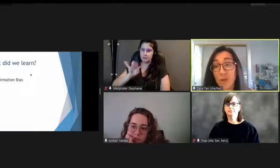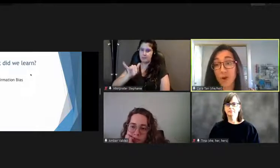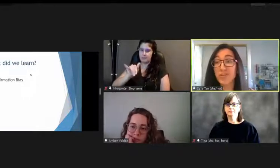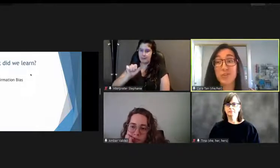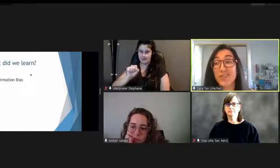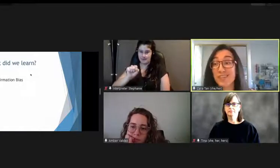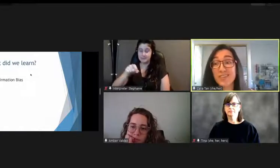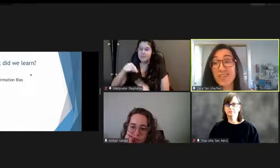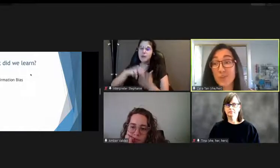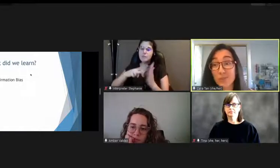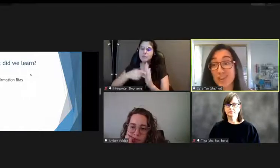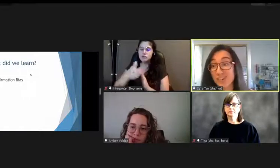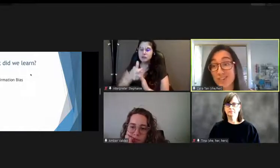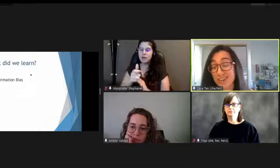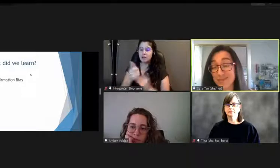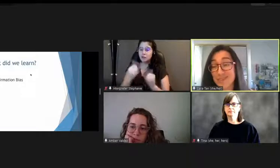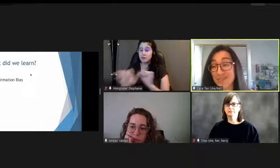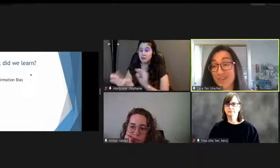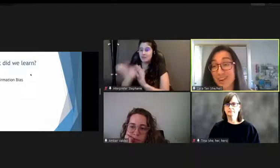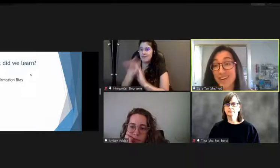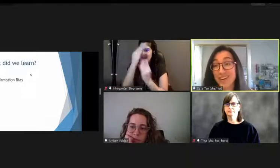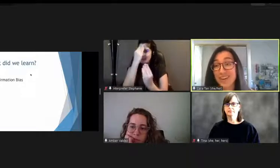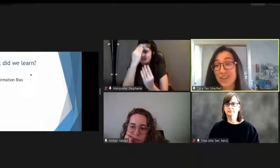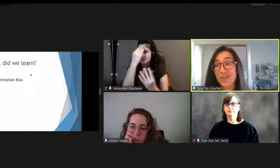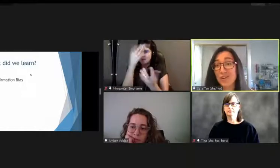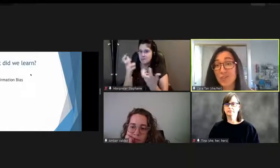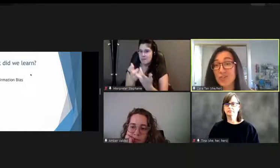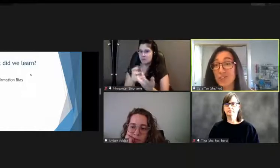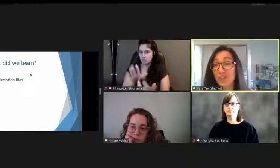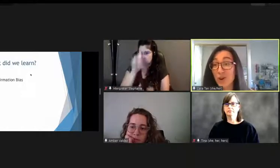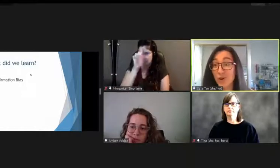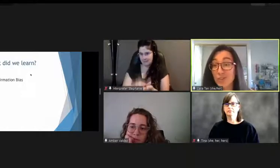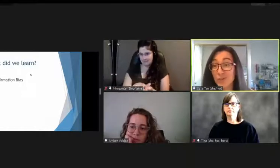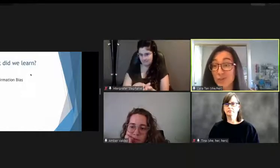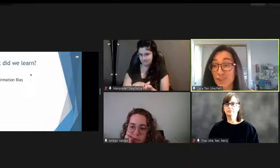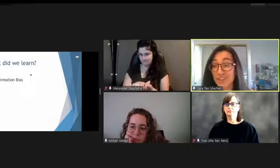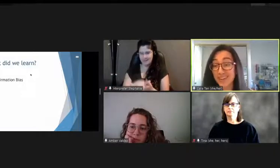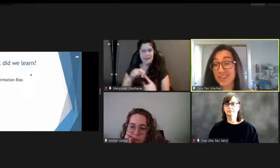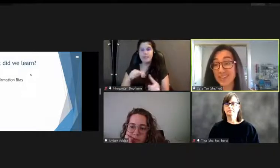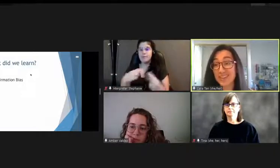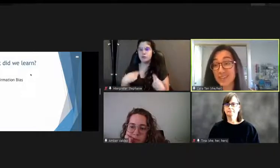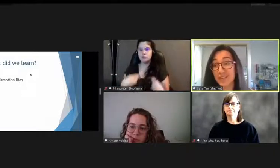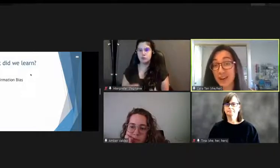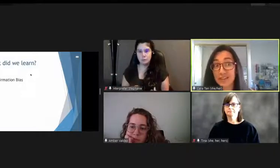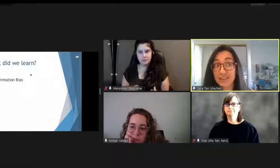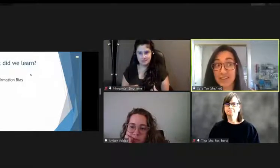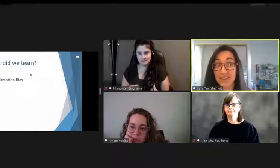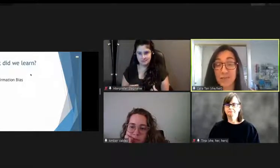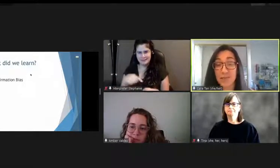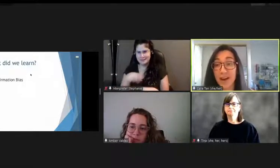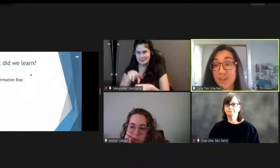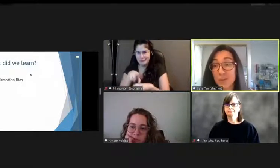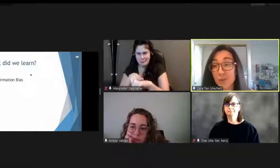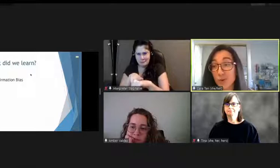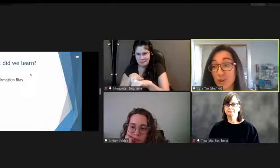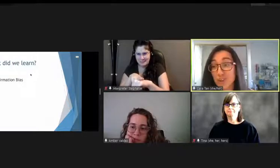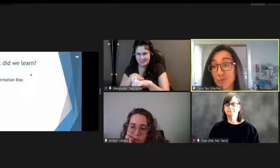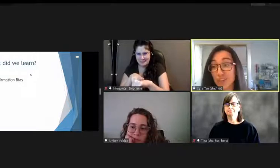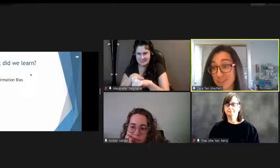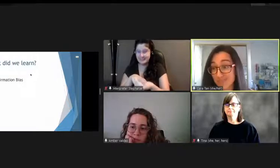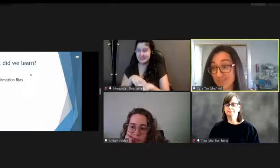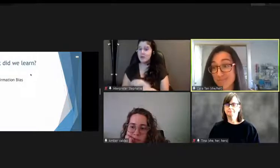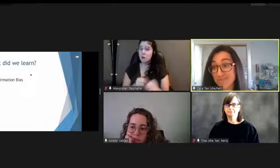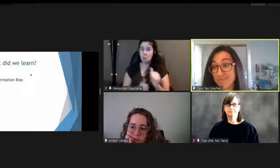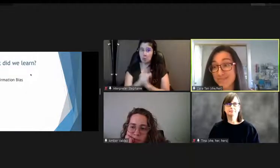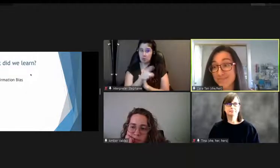And we all do this. It's human nature, okay? There's nothing wrong with you for having done it. In fact, the vast majority of you